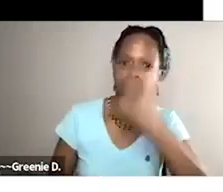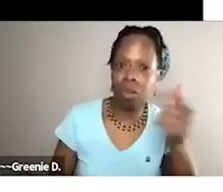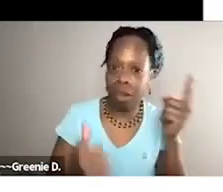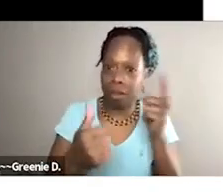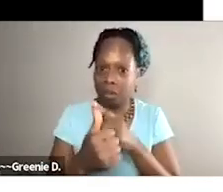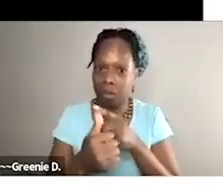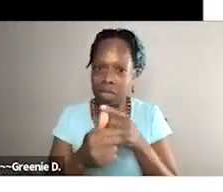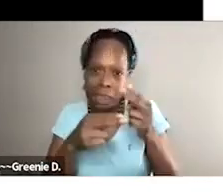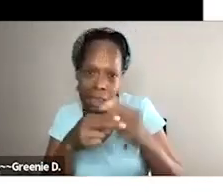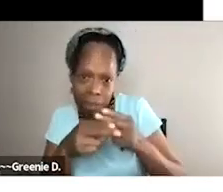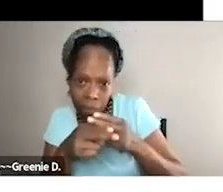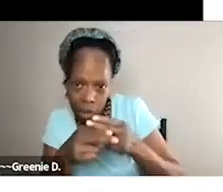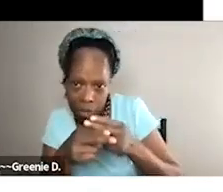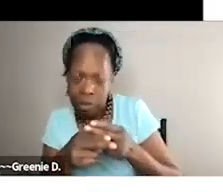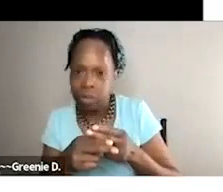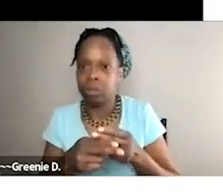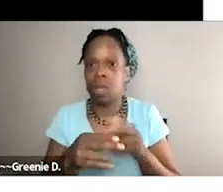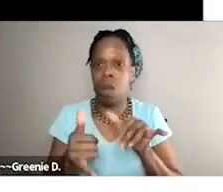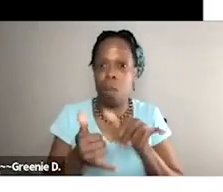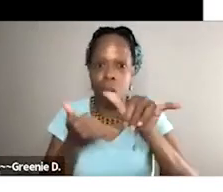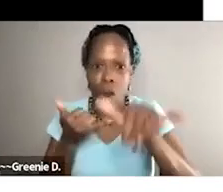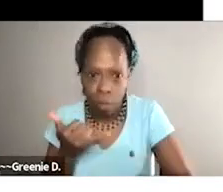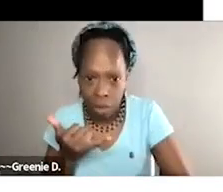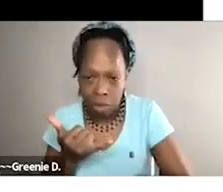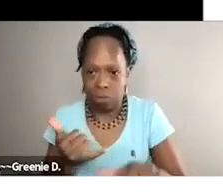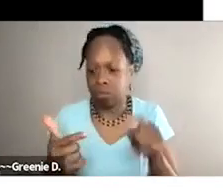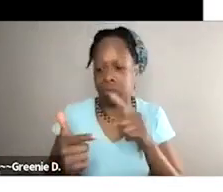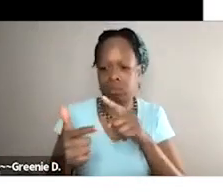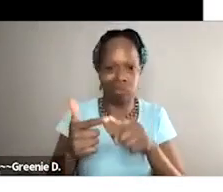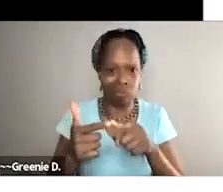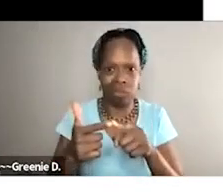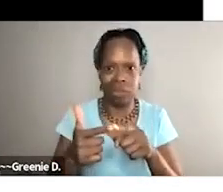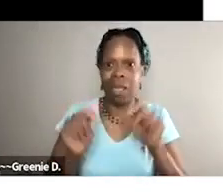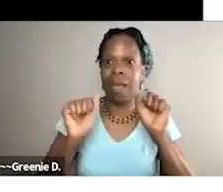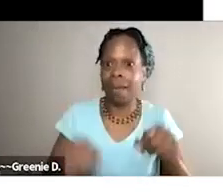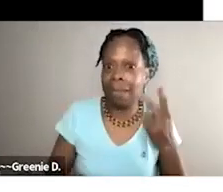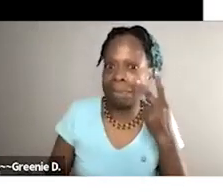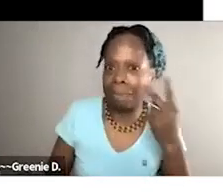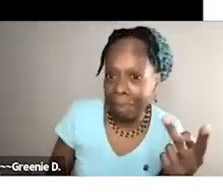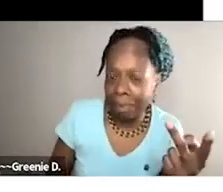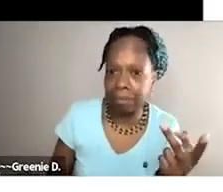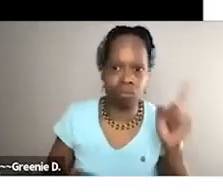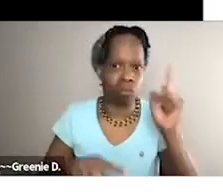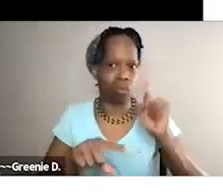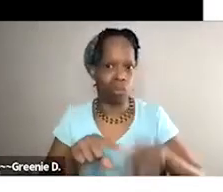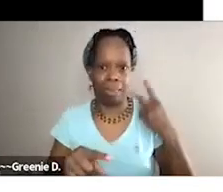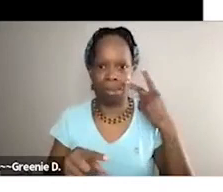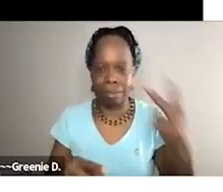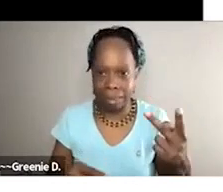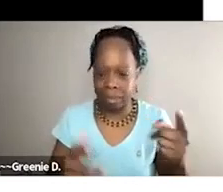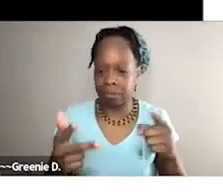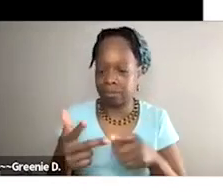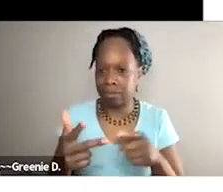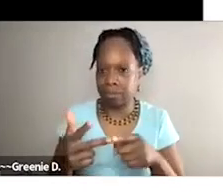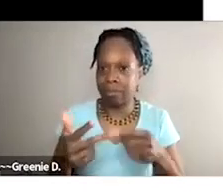and or invisible, or congenital or acquired. All of these are different types of disabilities, and